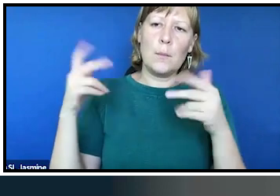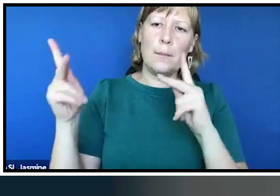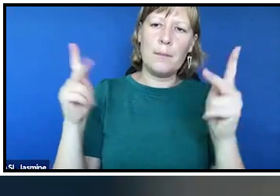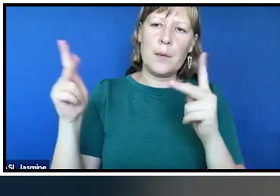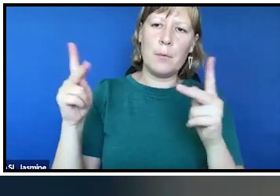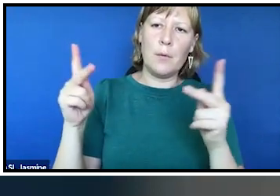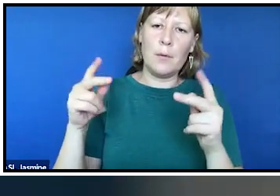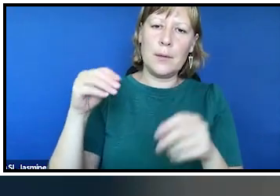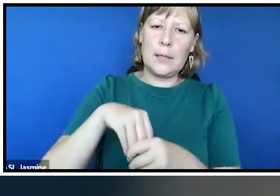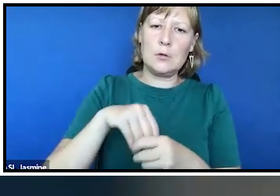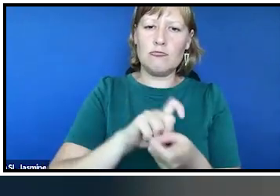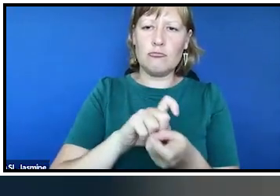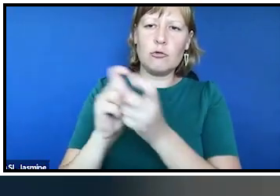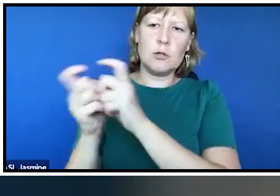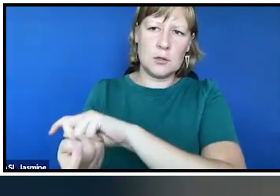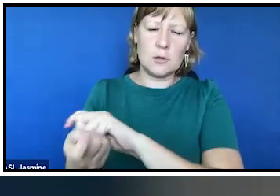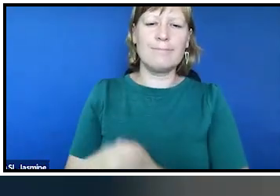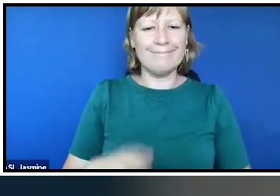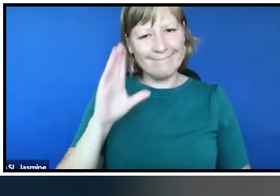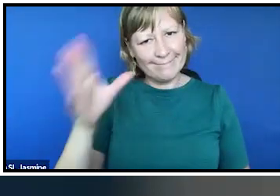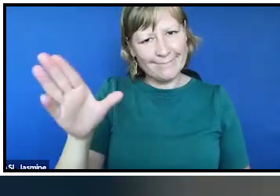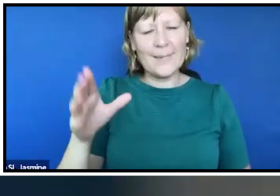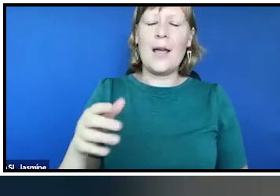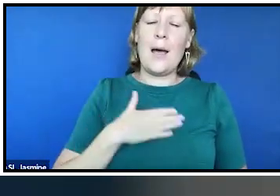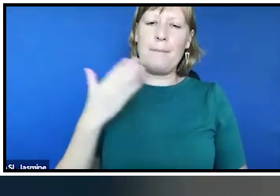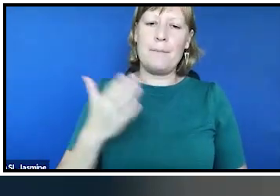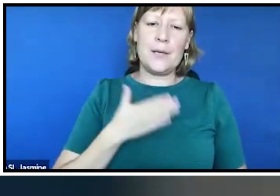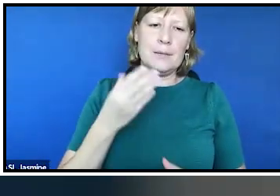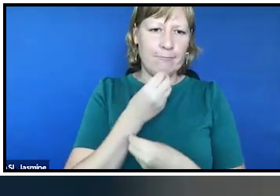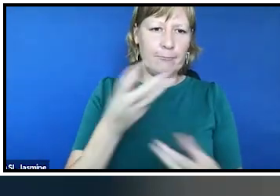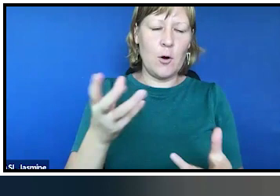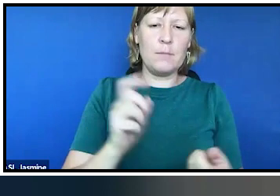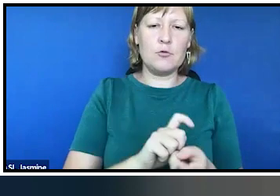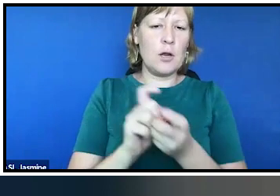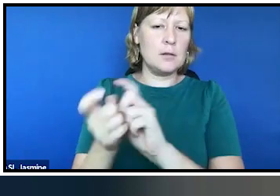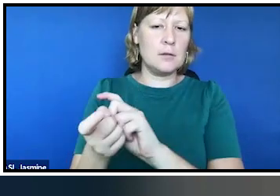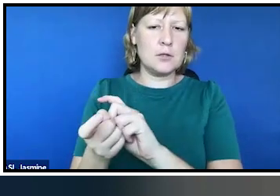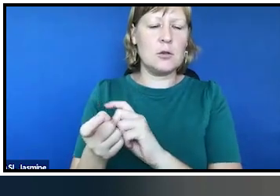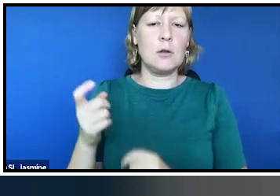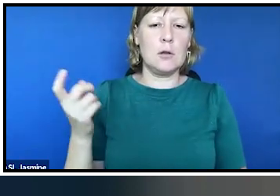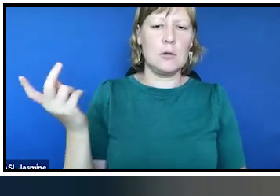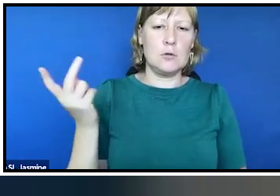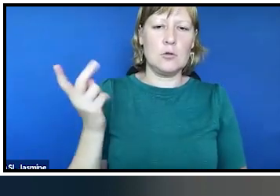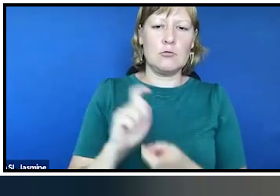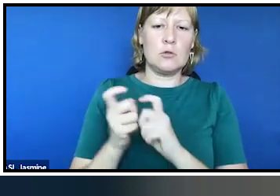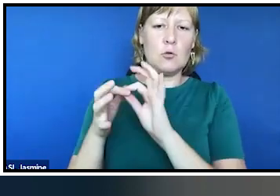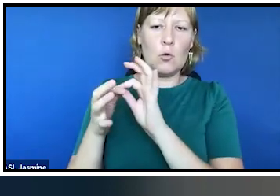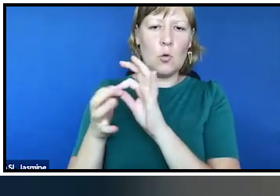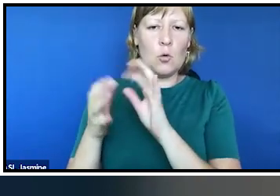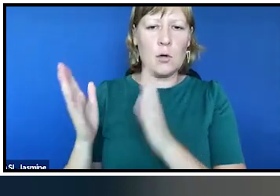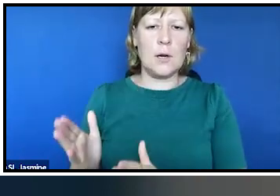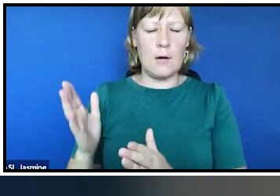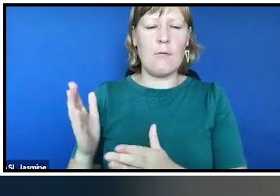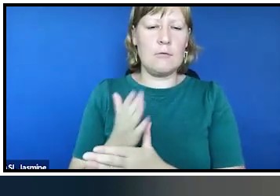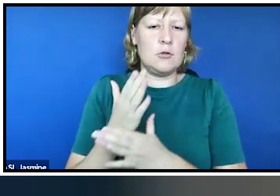afternoon, everyone. Happy to give a brief update regarding transition. The transition coordinator and I have had the privilege of sharing information